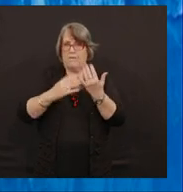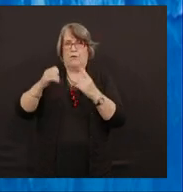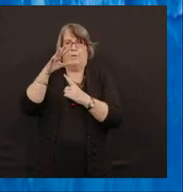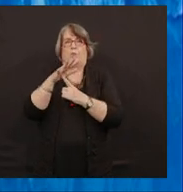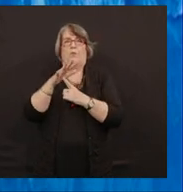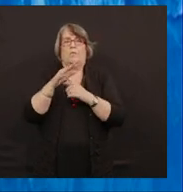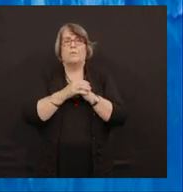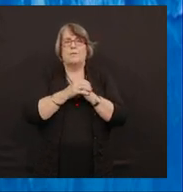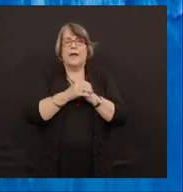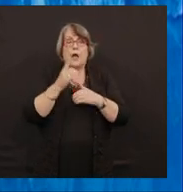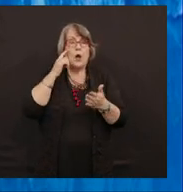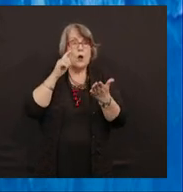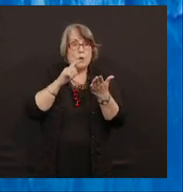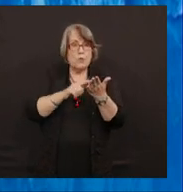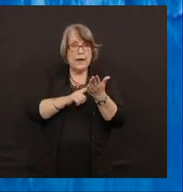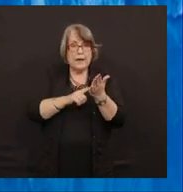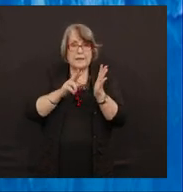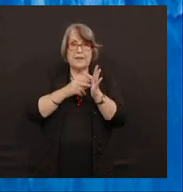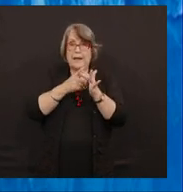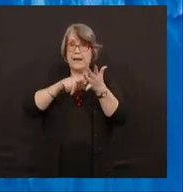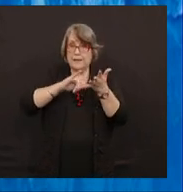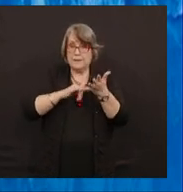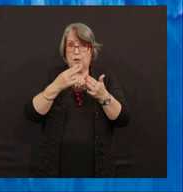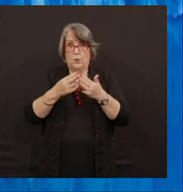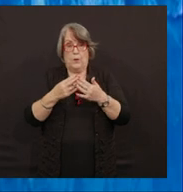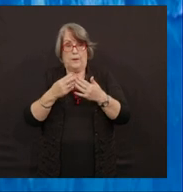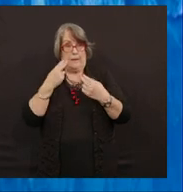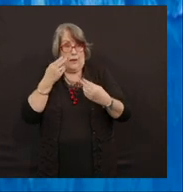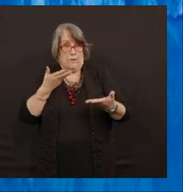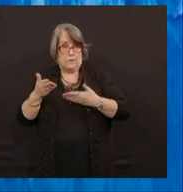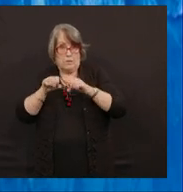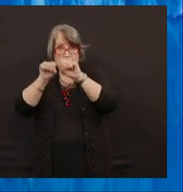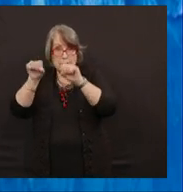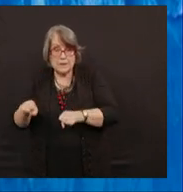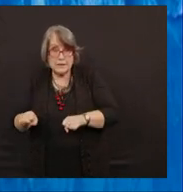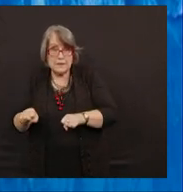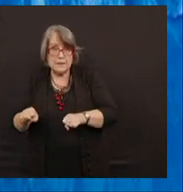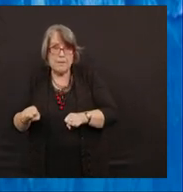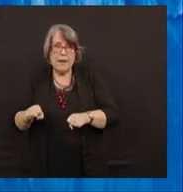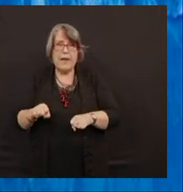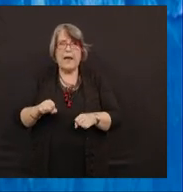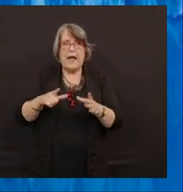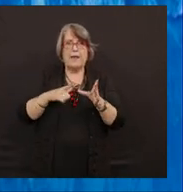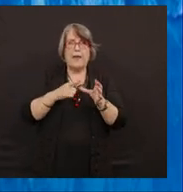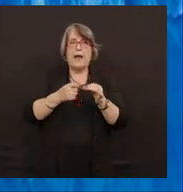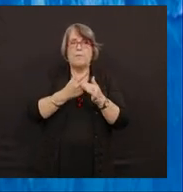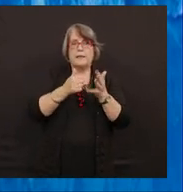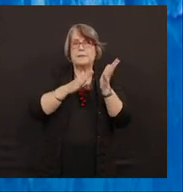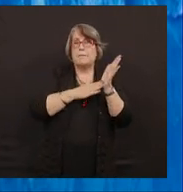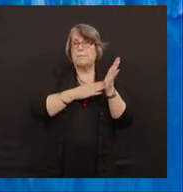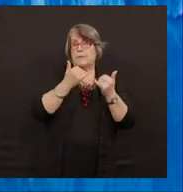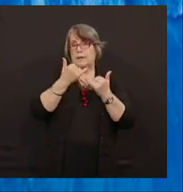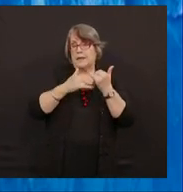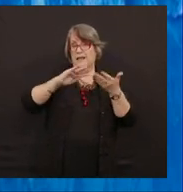important. And recognising the nexus between the nature of service systems and the sort of ableism that's in society is really